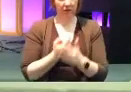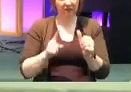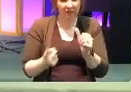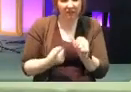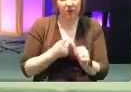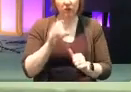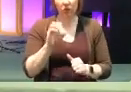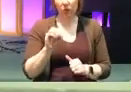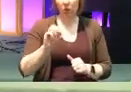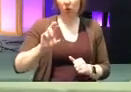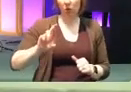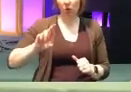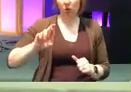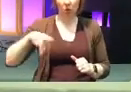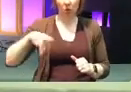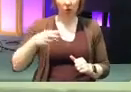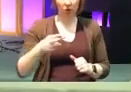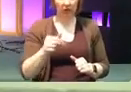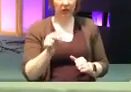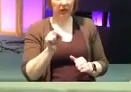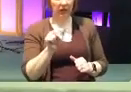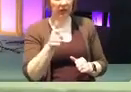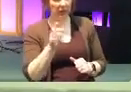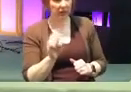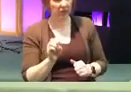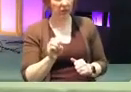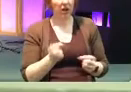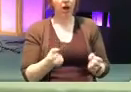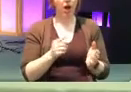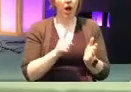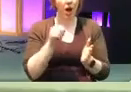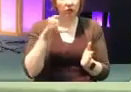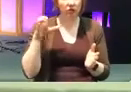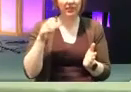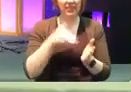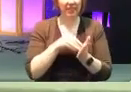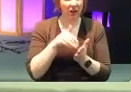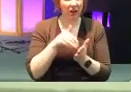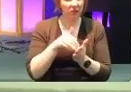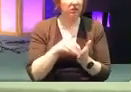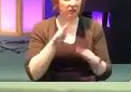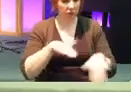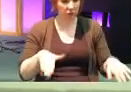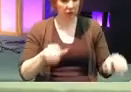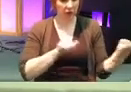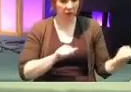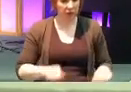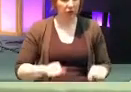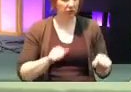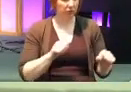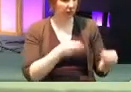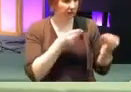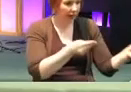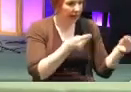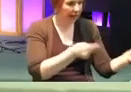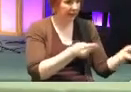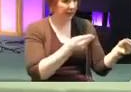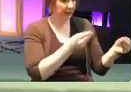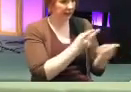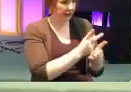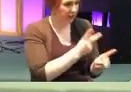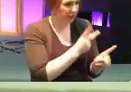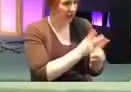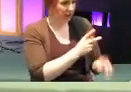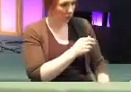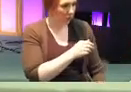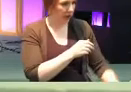in Egypt. And from that, hundreds and thousands of children were able to be fed and cared for and nurtured and trained and raised